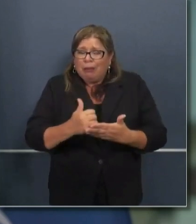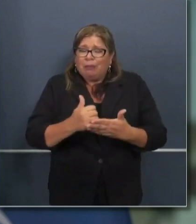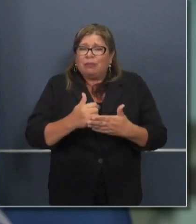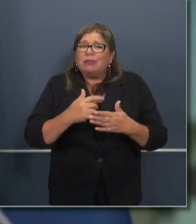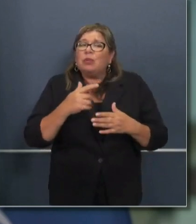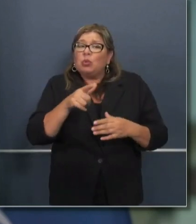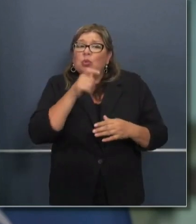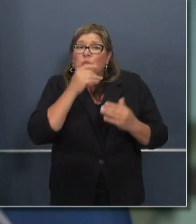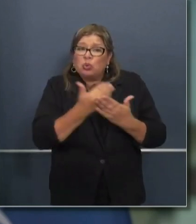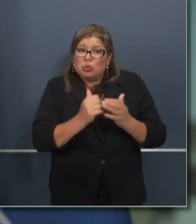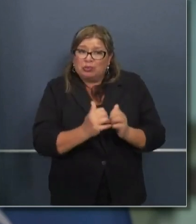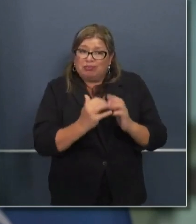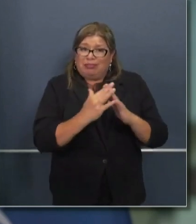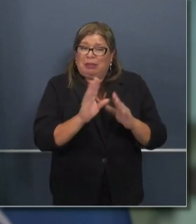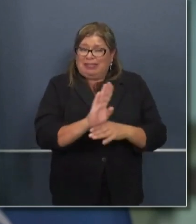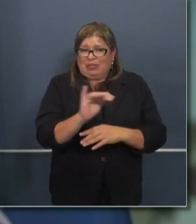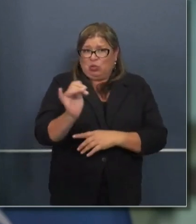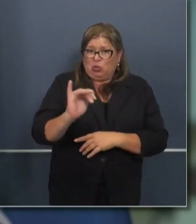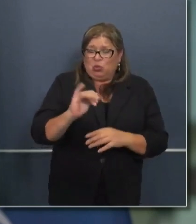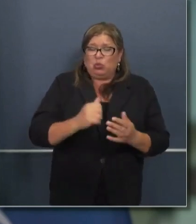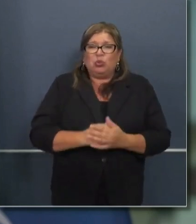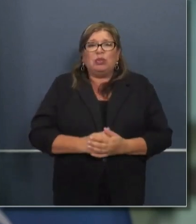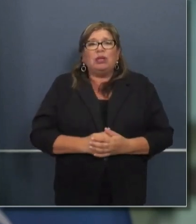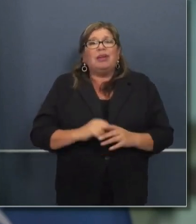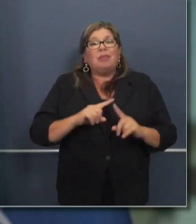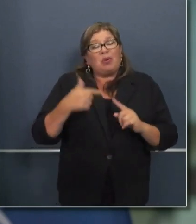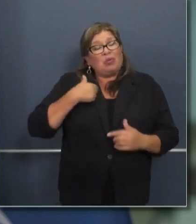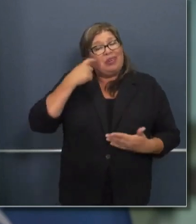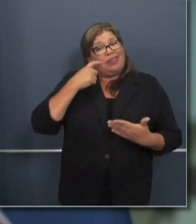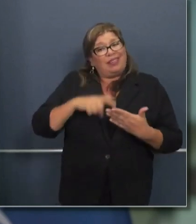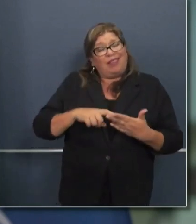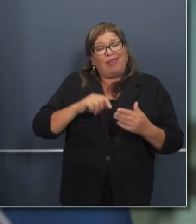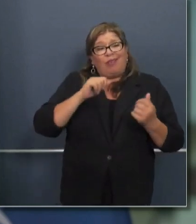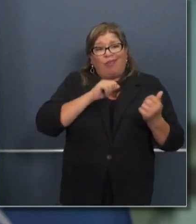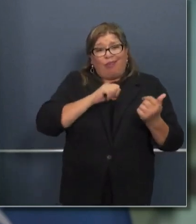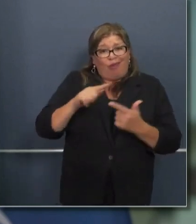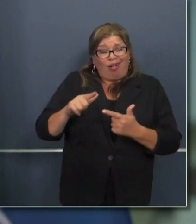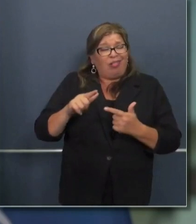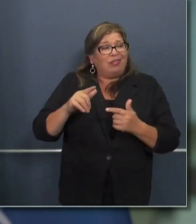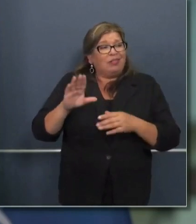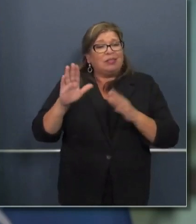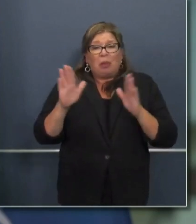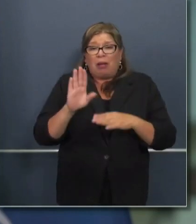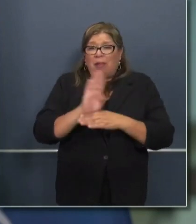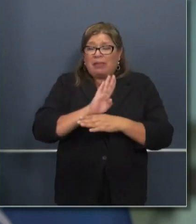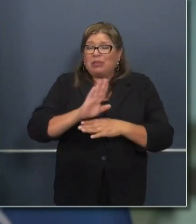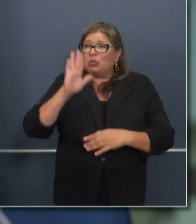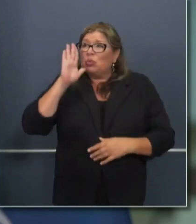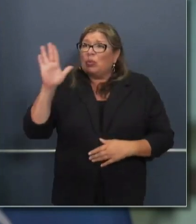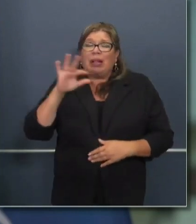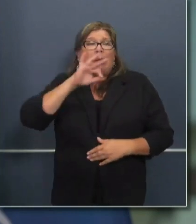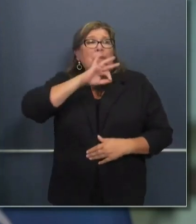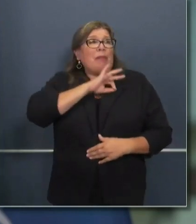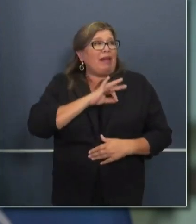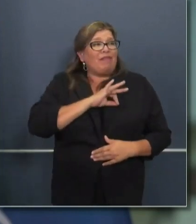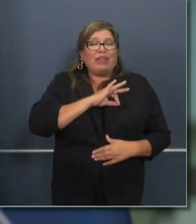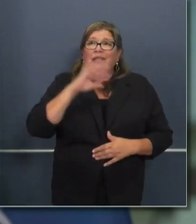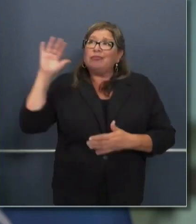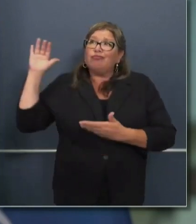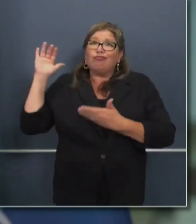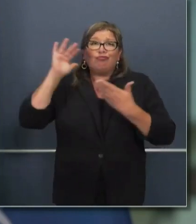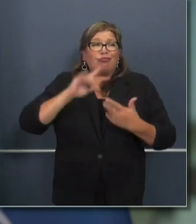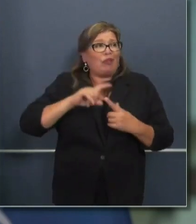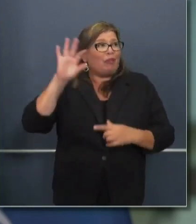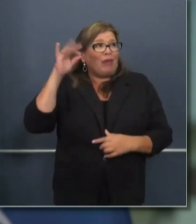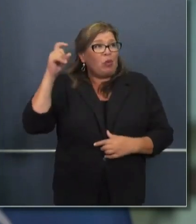but also recognizing that not every small business is a beneficiary of some of these federal programs, be it